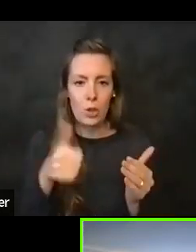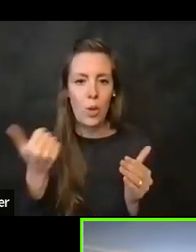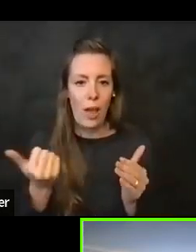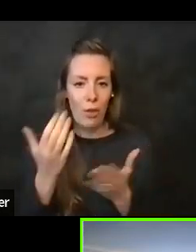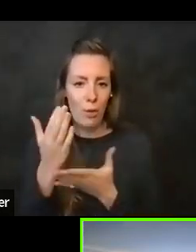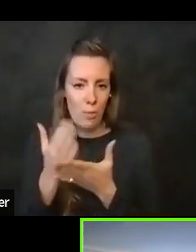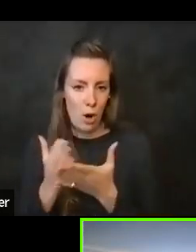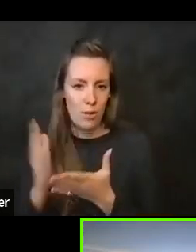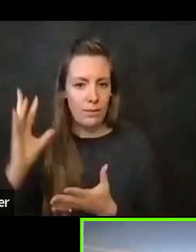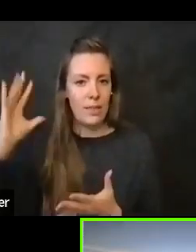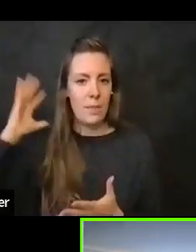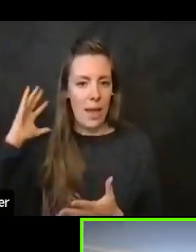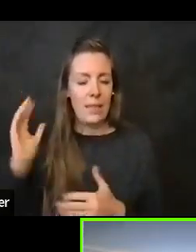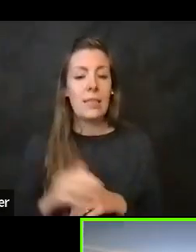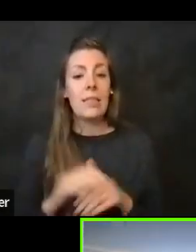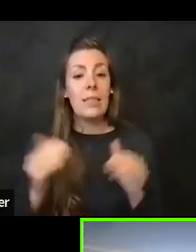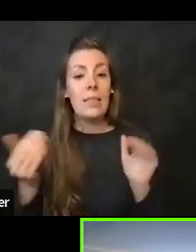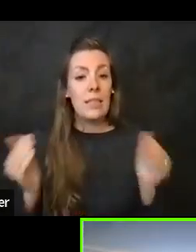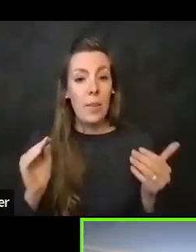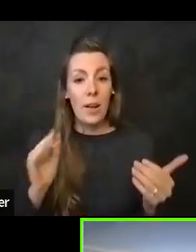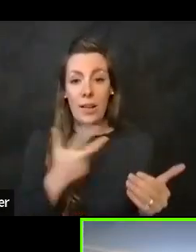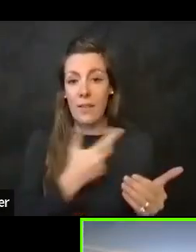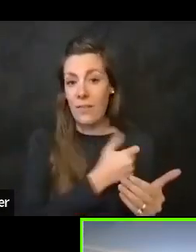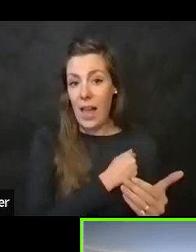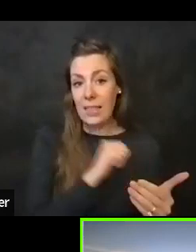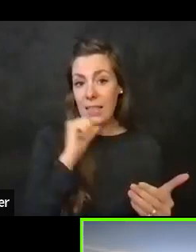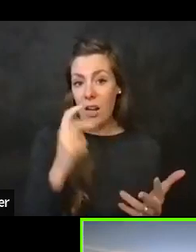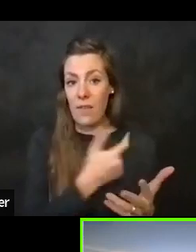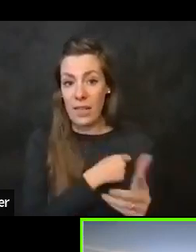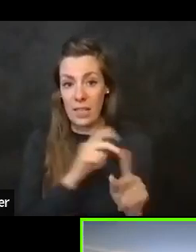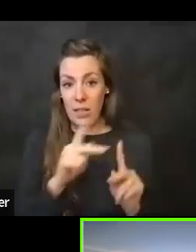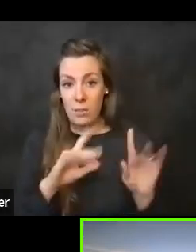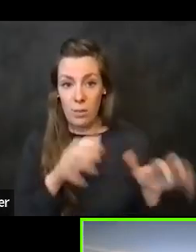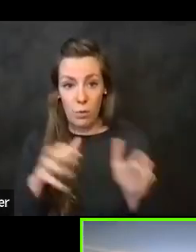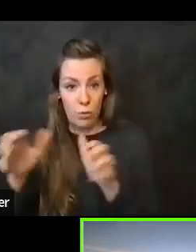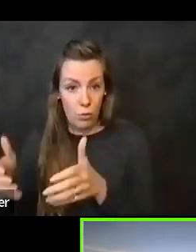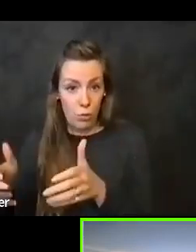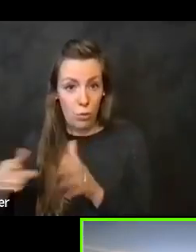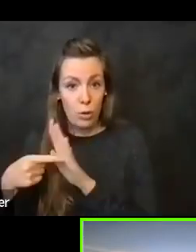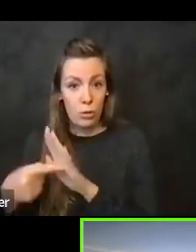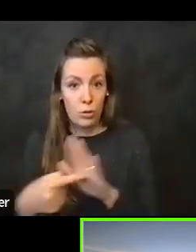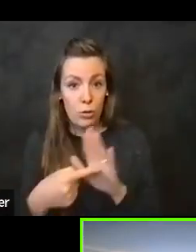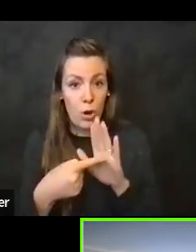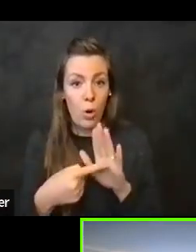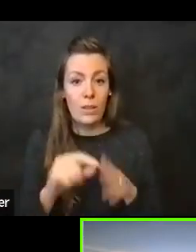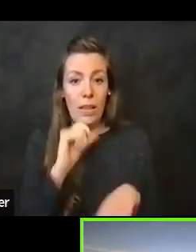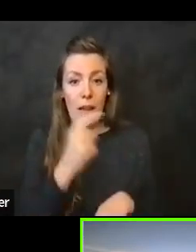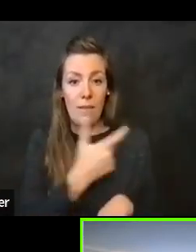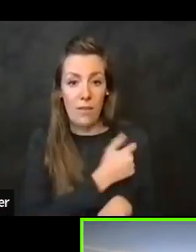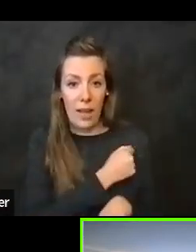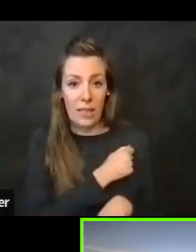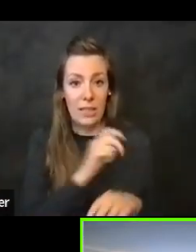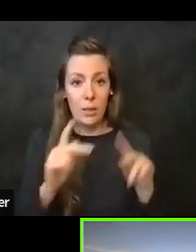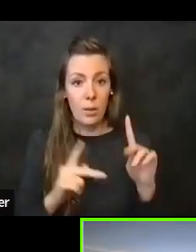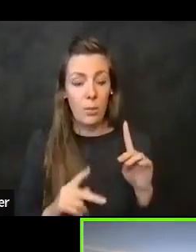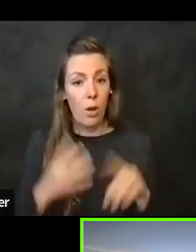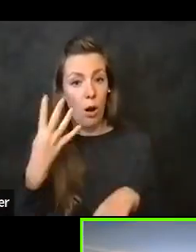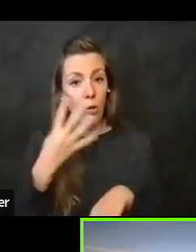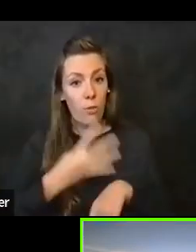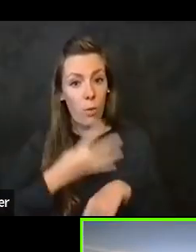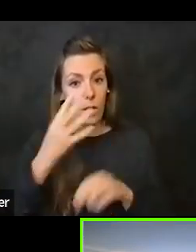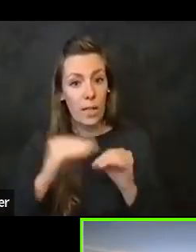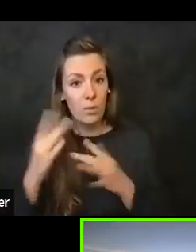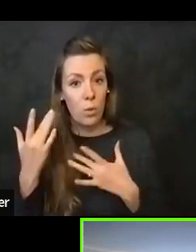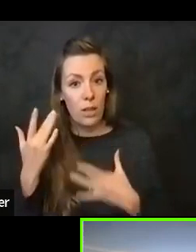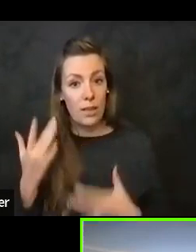pandemic. Comparing our vaccinated and unvaccinated population shows that unvaccinated people are 4 times more likely to be